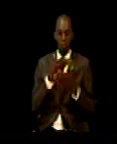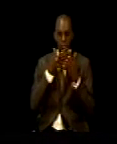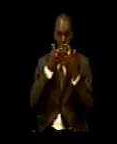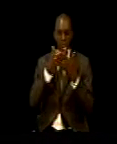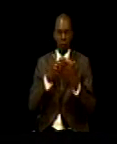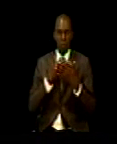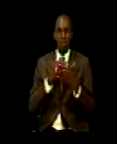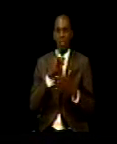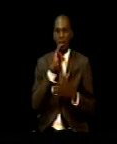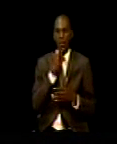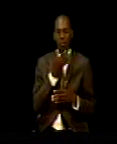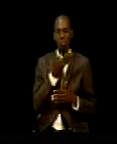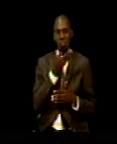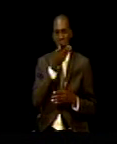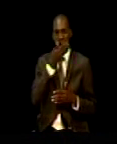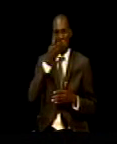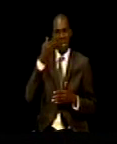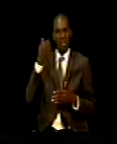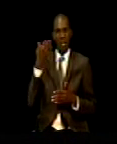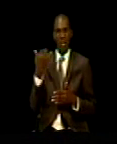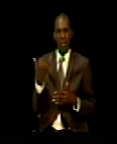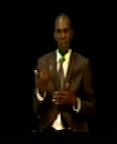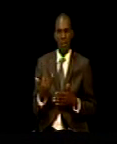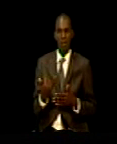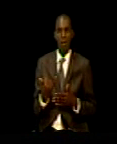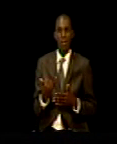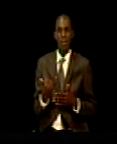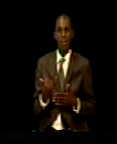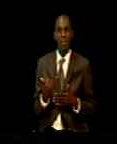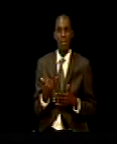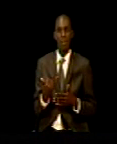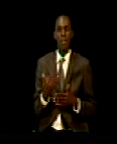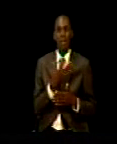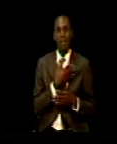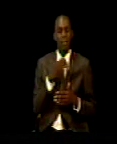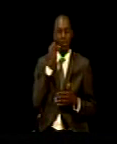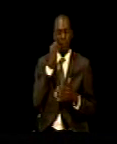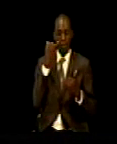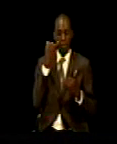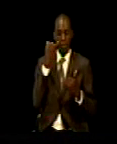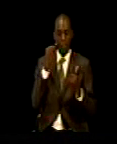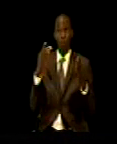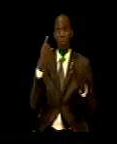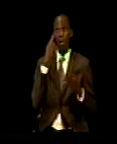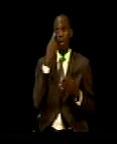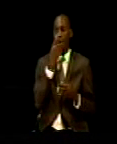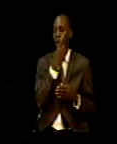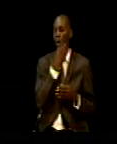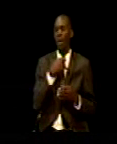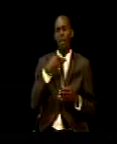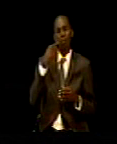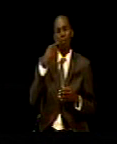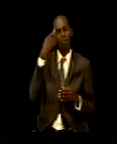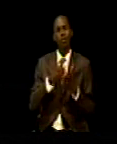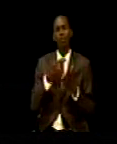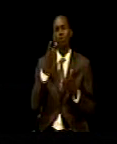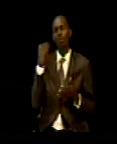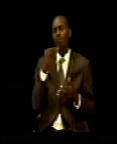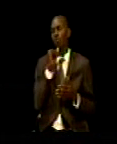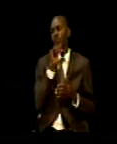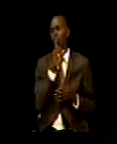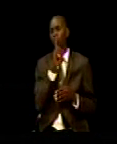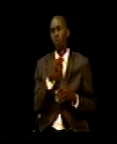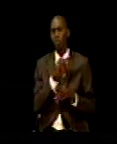saturation, and she now opened her eyes. I thought it was a joke, and when I came down after our general morning